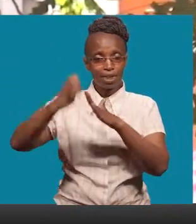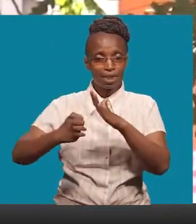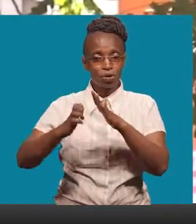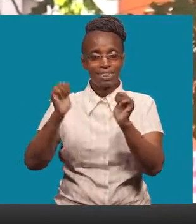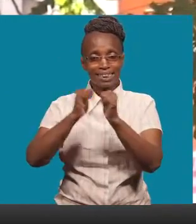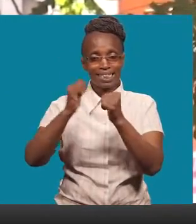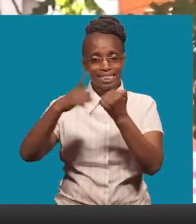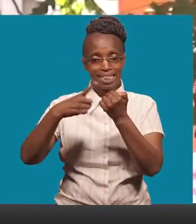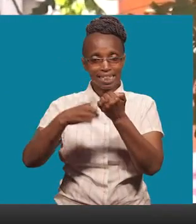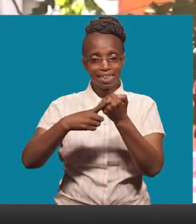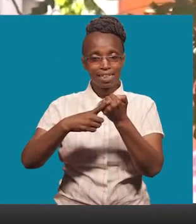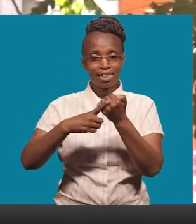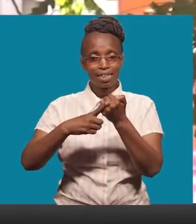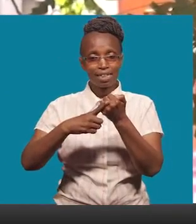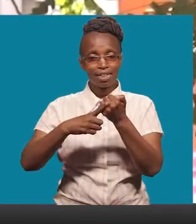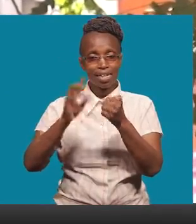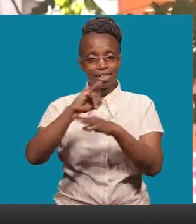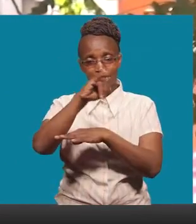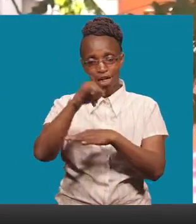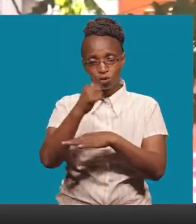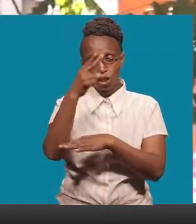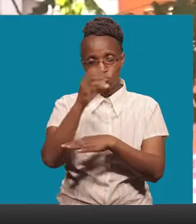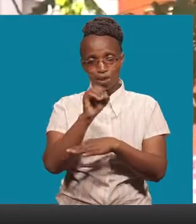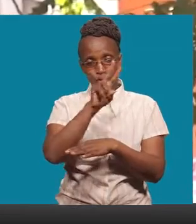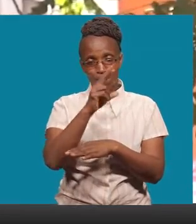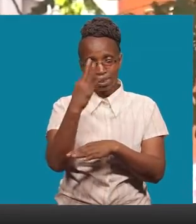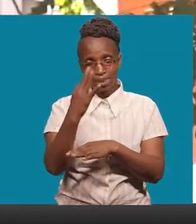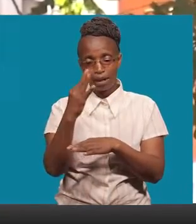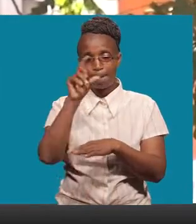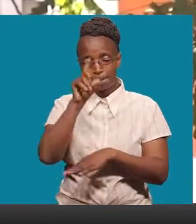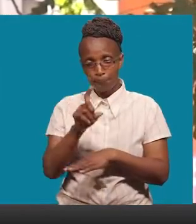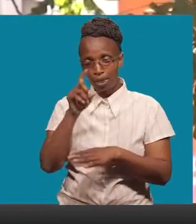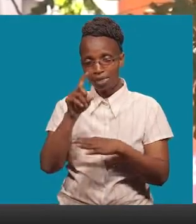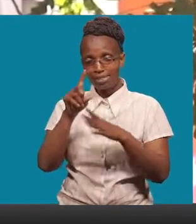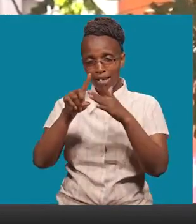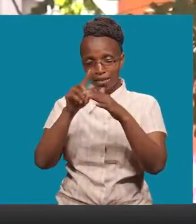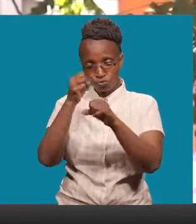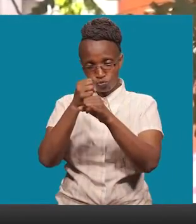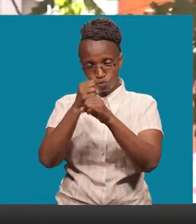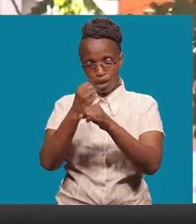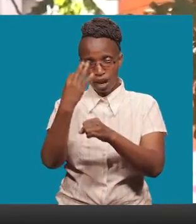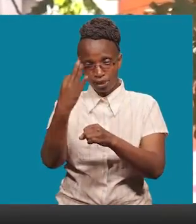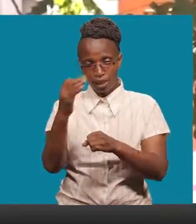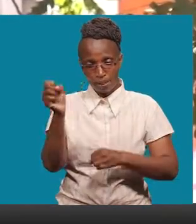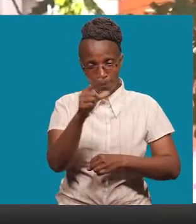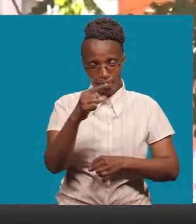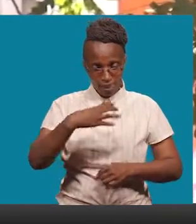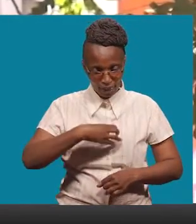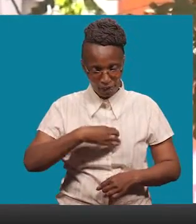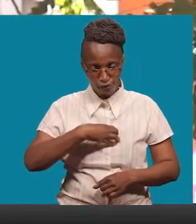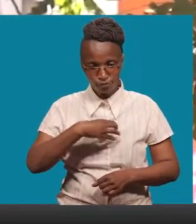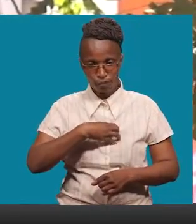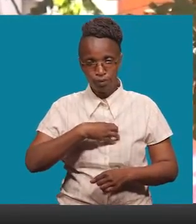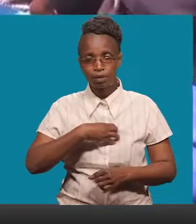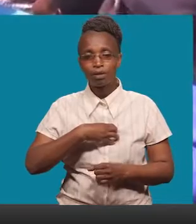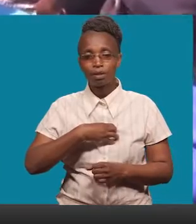of January 2023, they need to proceed on terminal leave 3 months to that